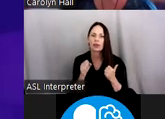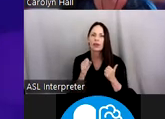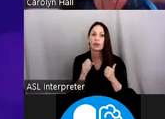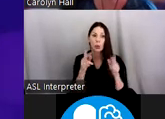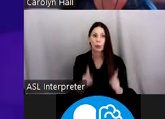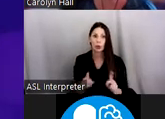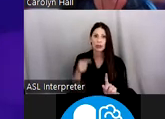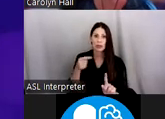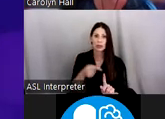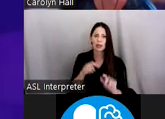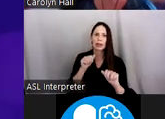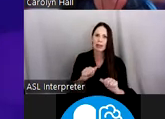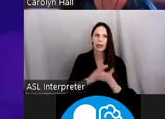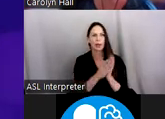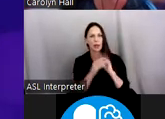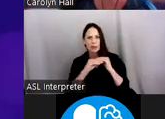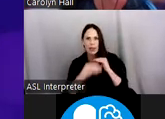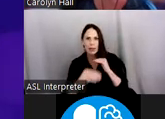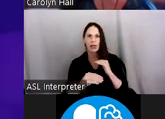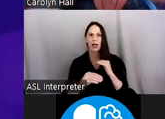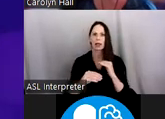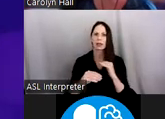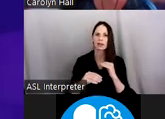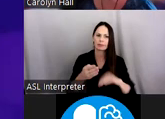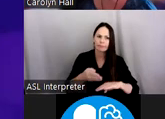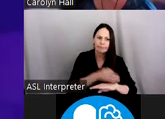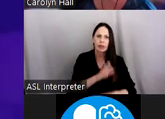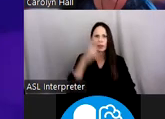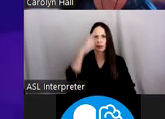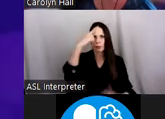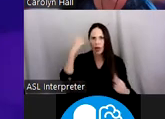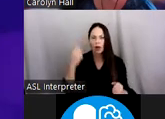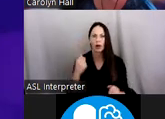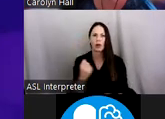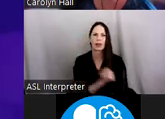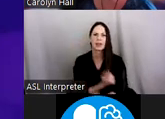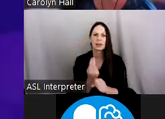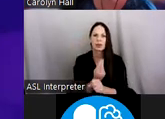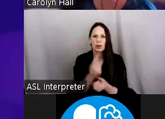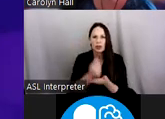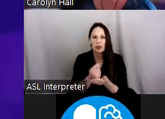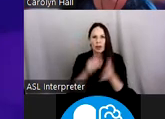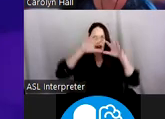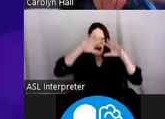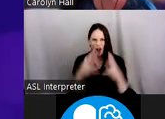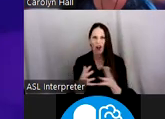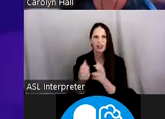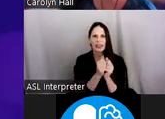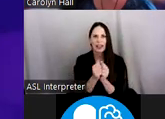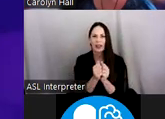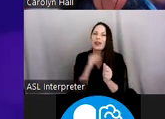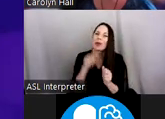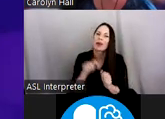and get their mental health and their substance use treatment all together without having to worry too much